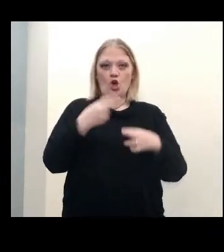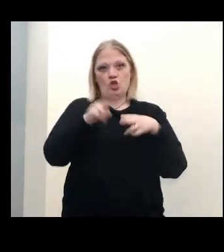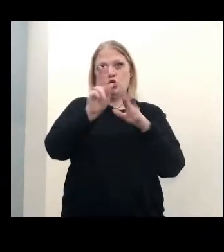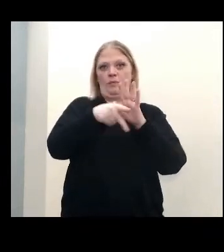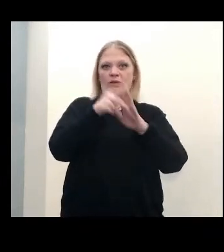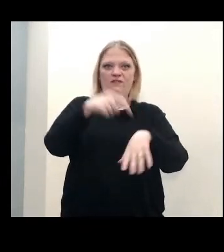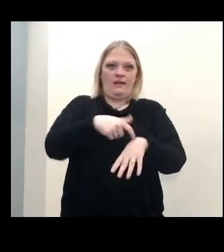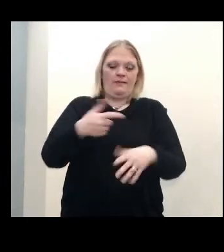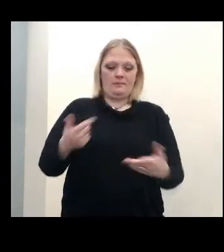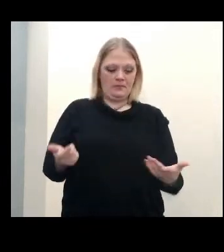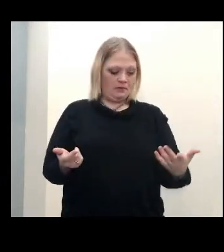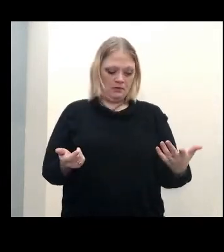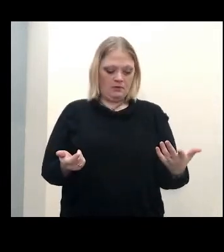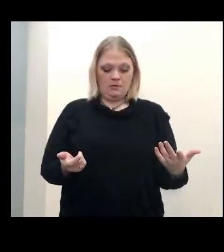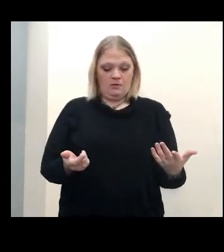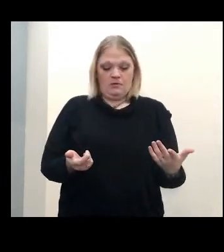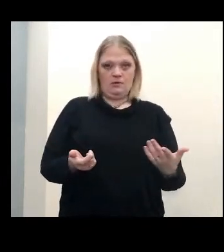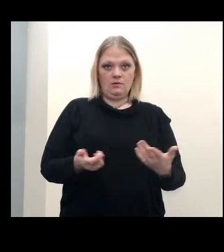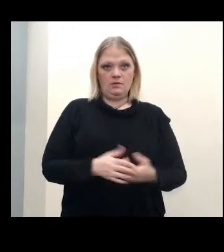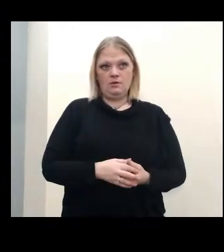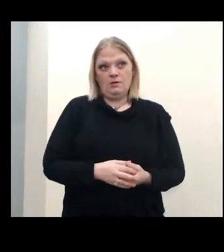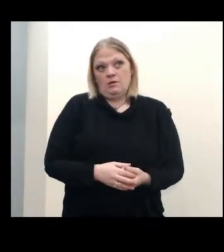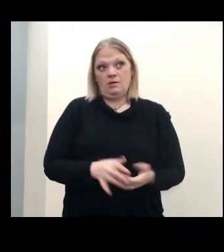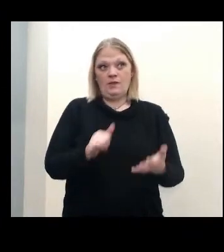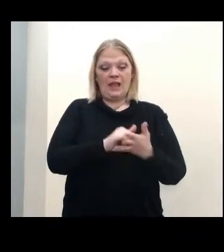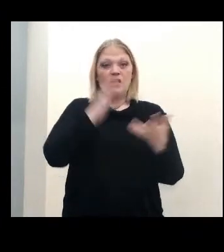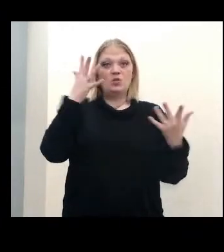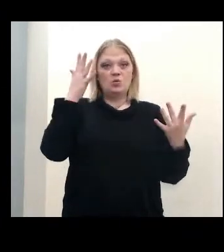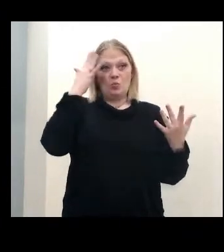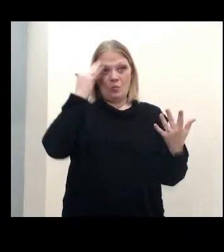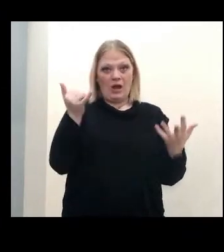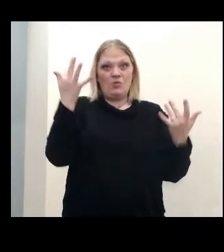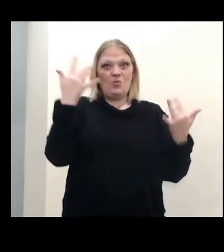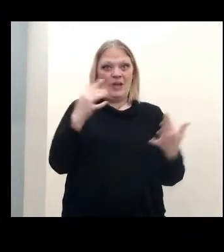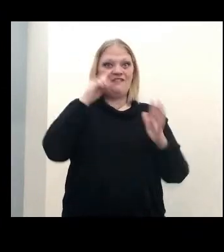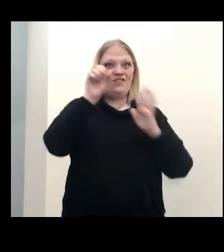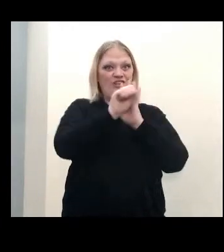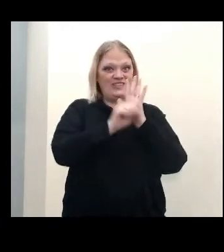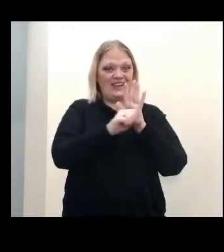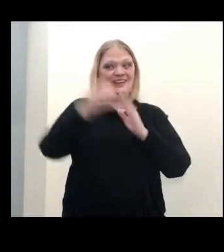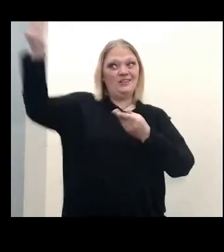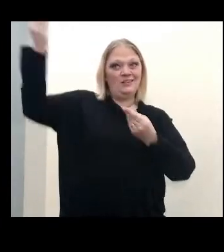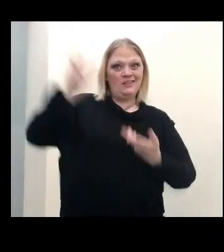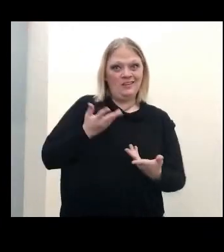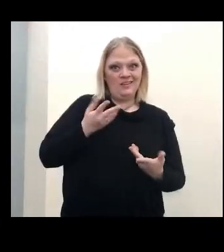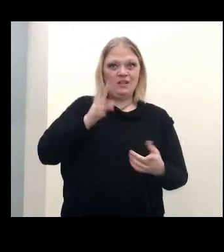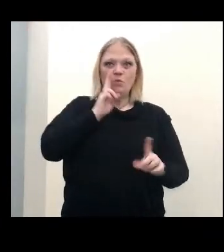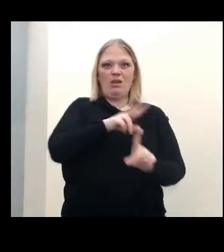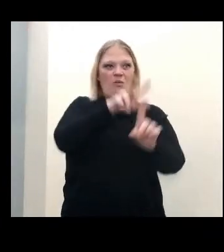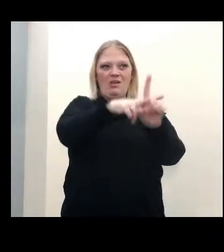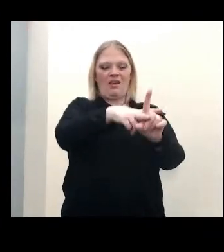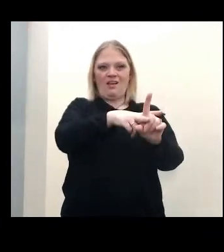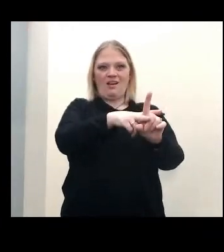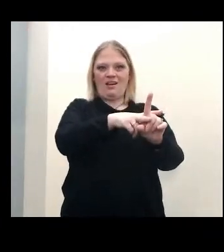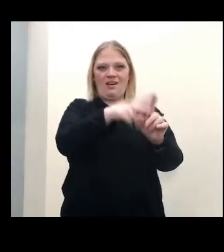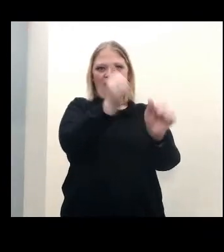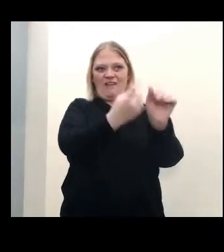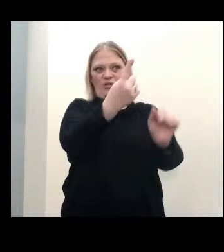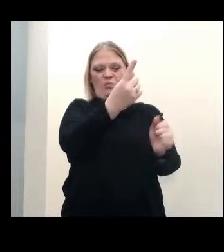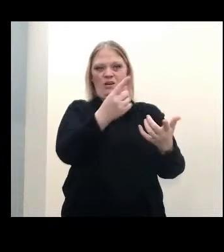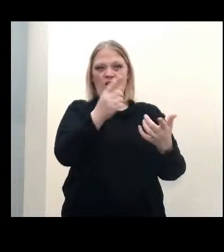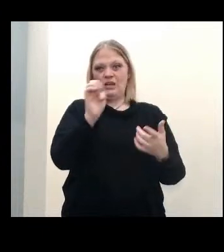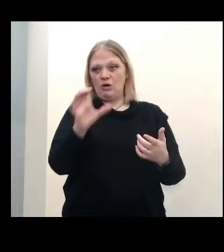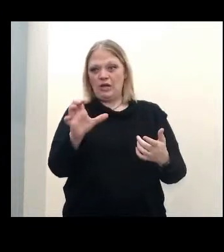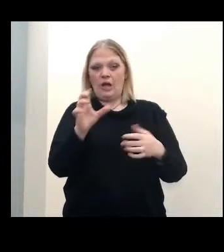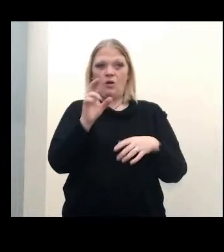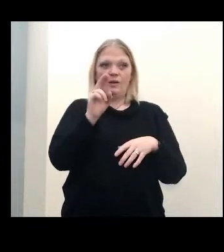period of time. So that's why we're waiting for the guidance from New York State, because this is going to apply everywhere, whether it's Erie County,